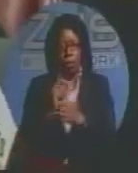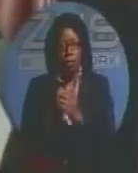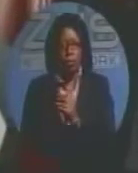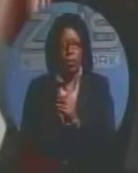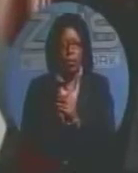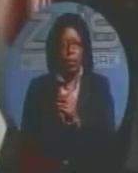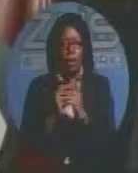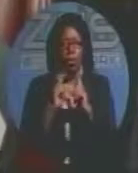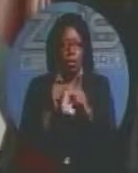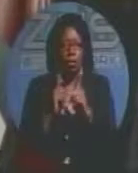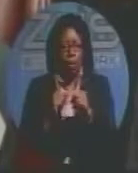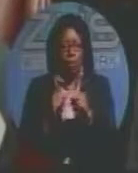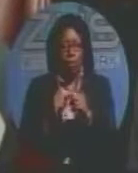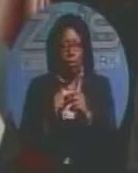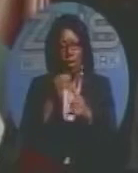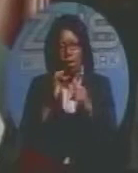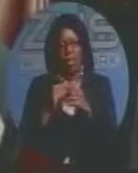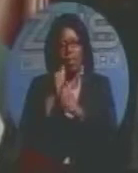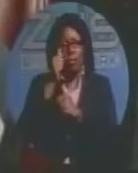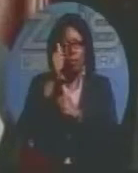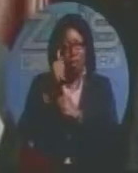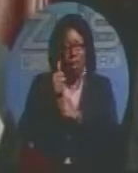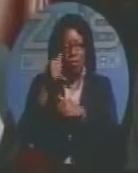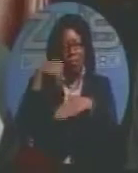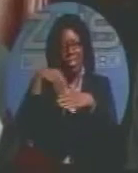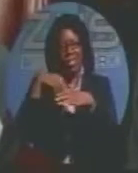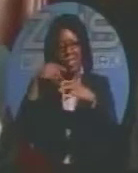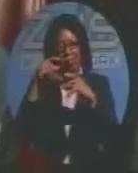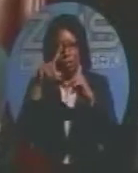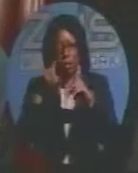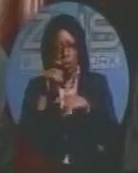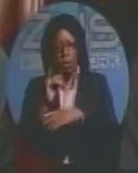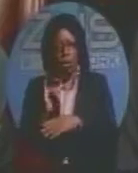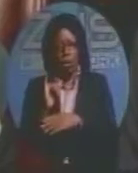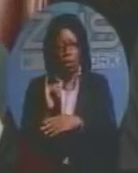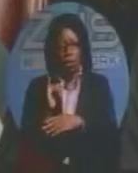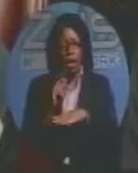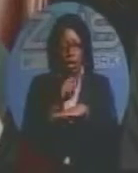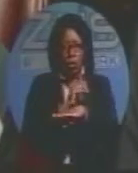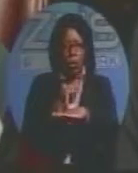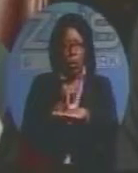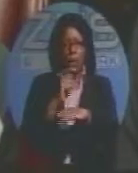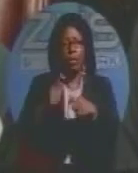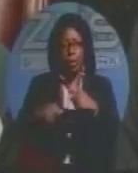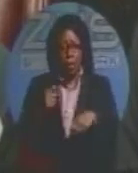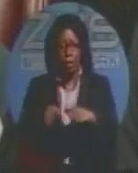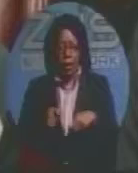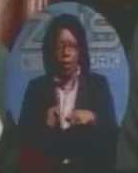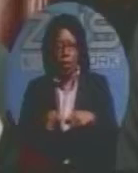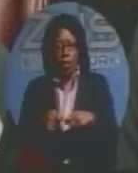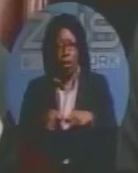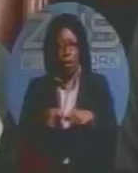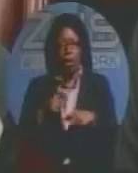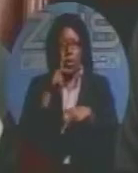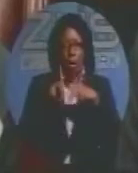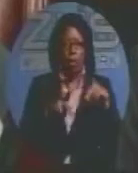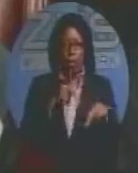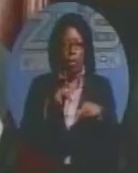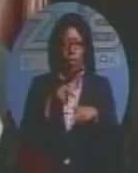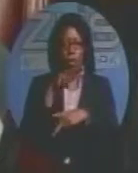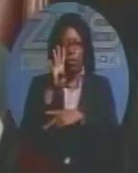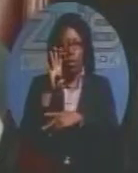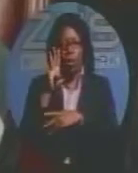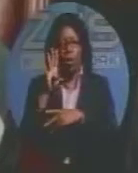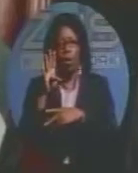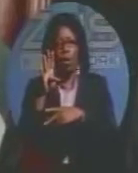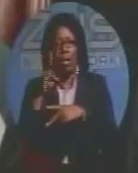I don't think we've got that far in the assessment, but if you look at the Trinidad and Tobago example, a population of roughly four